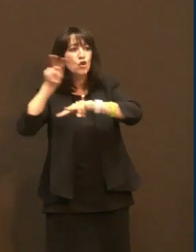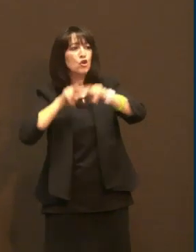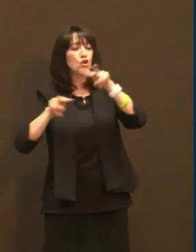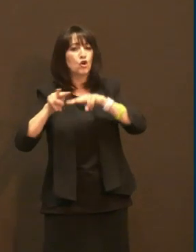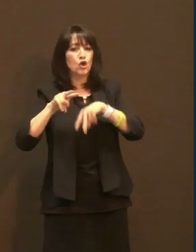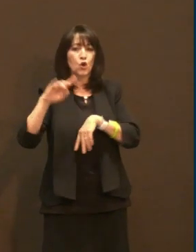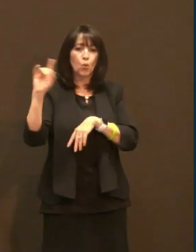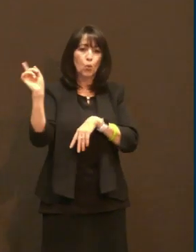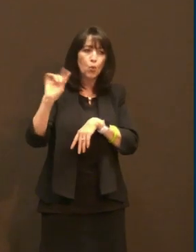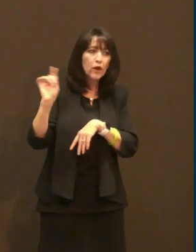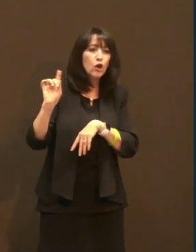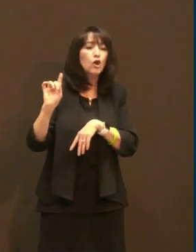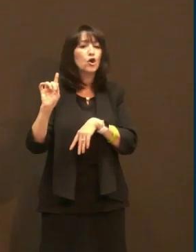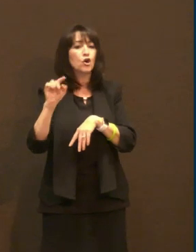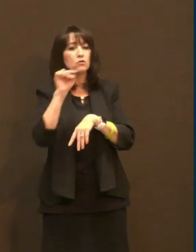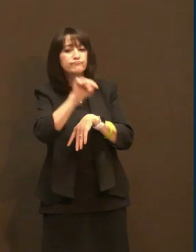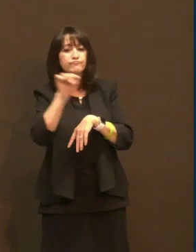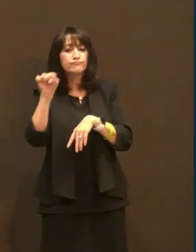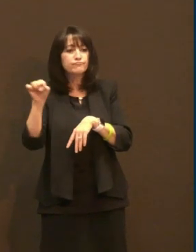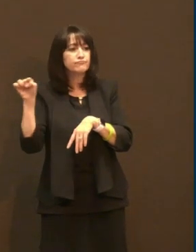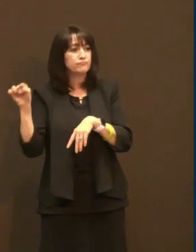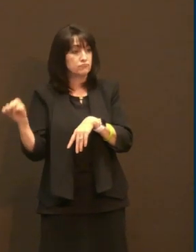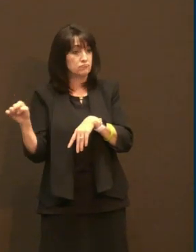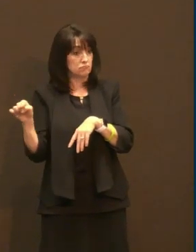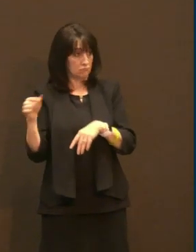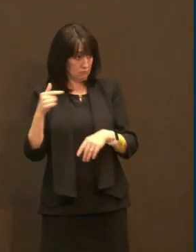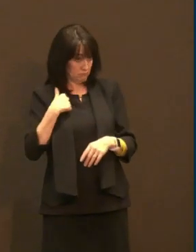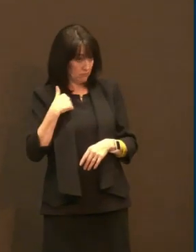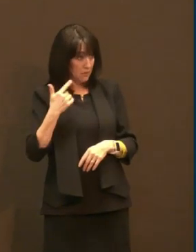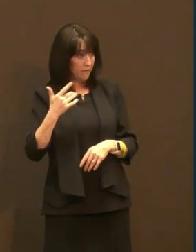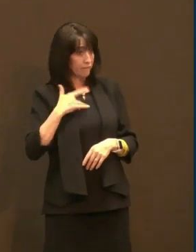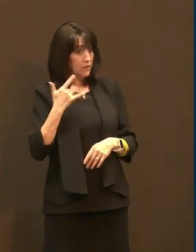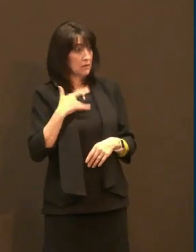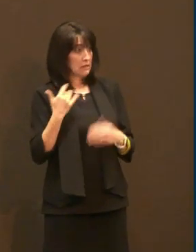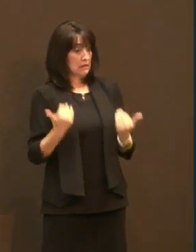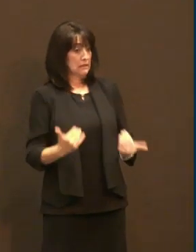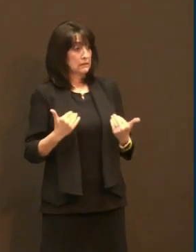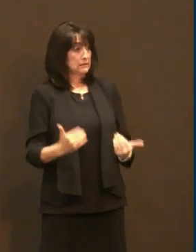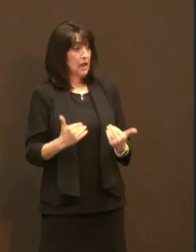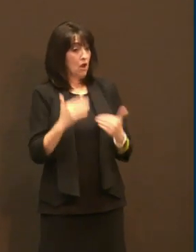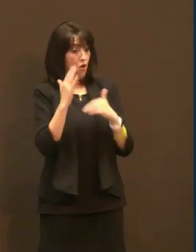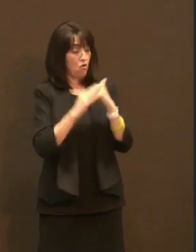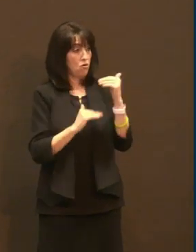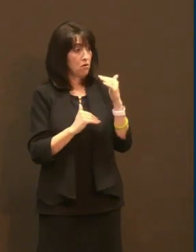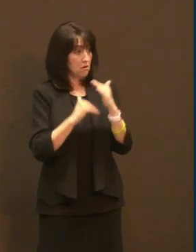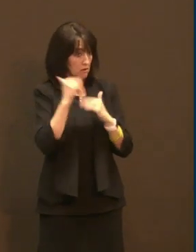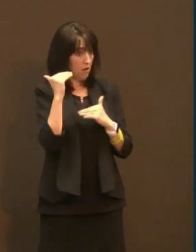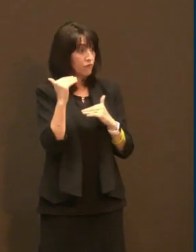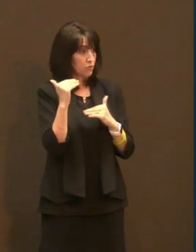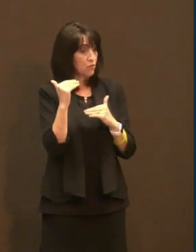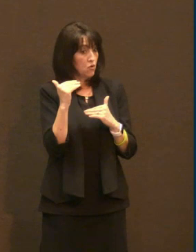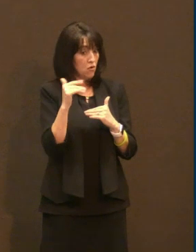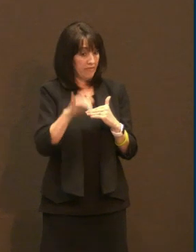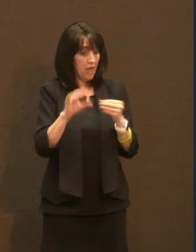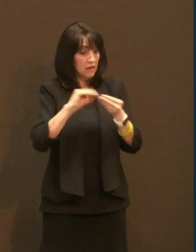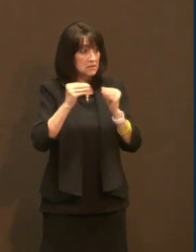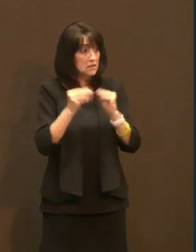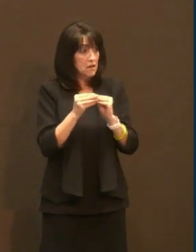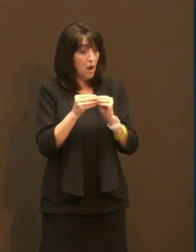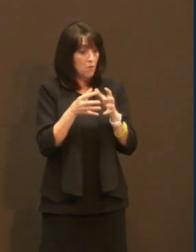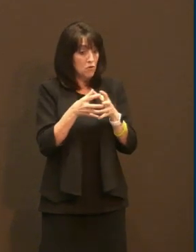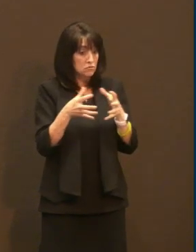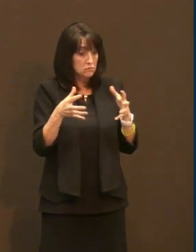that inflection point where its spread is declining as opposed to expanding, right, importantly. Mm-hmm. And